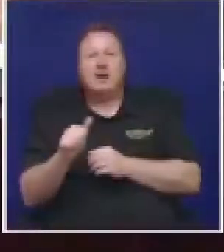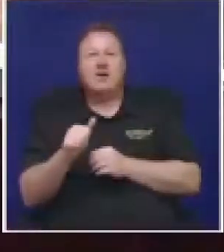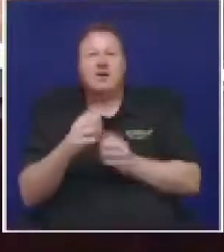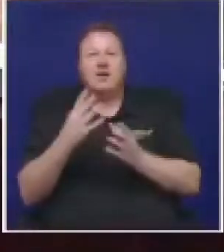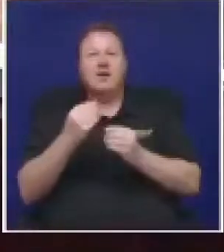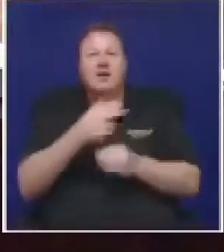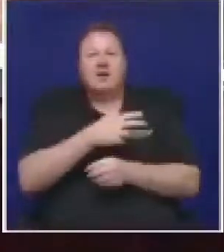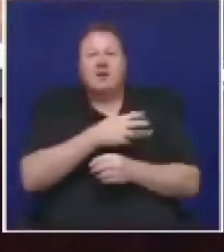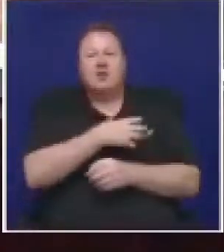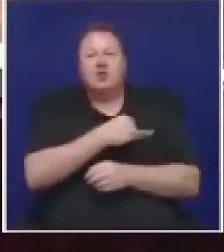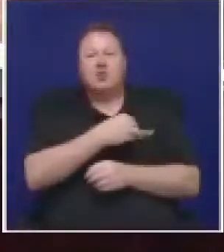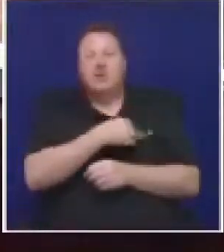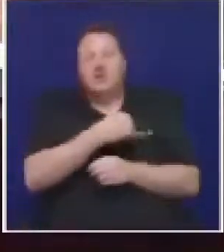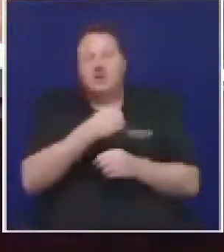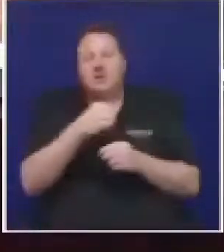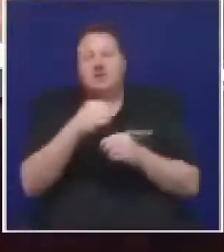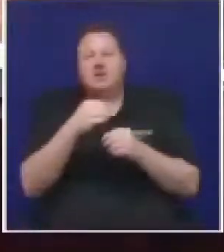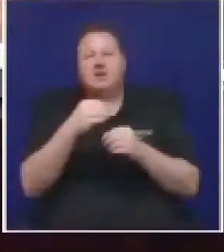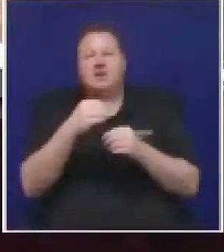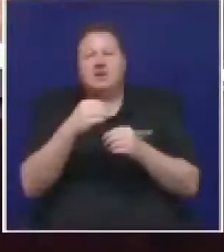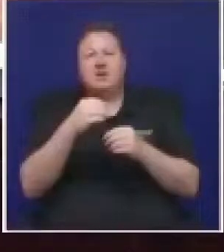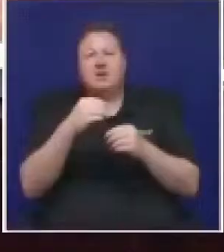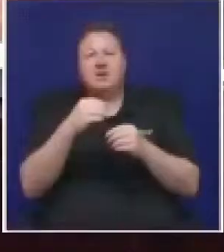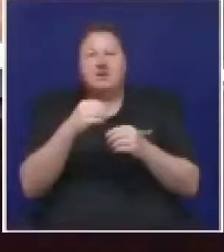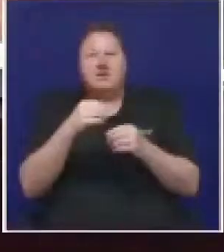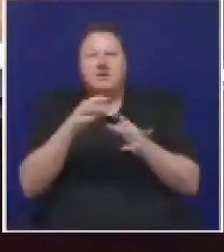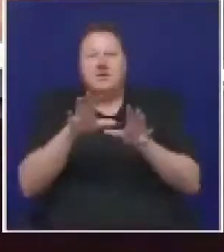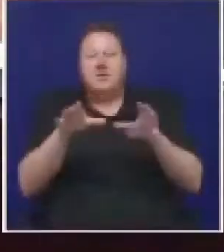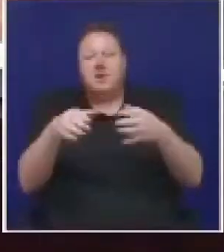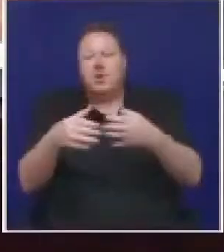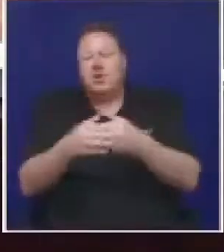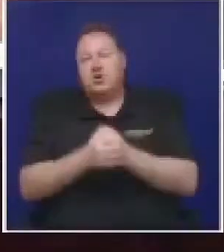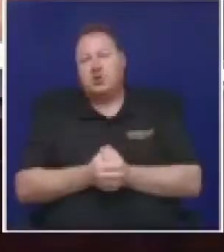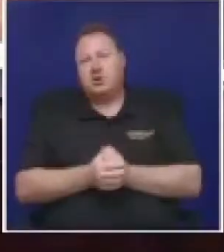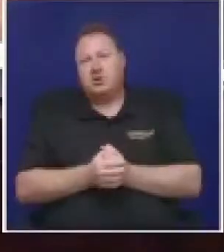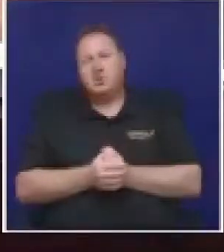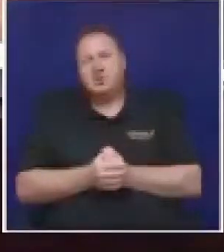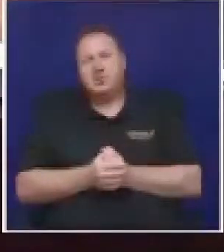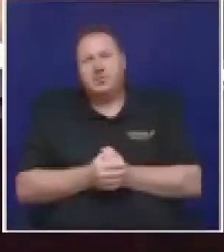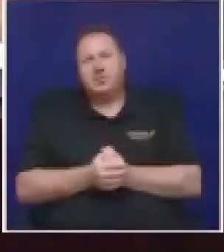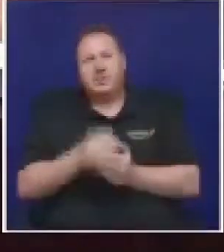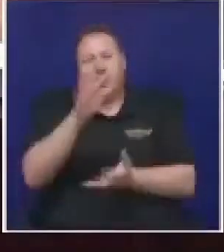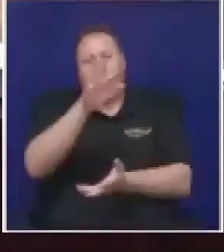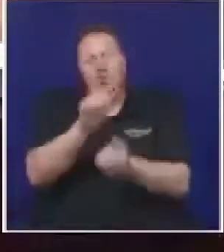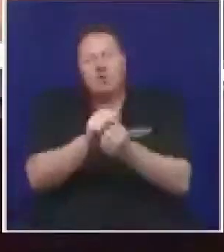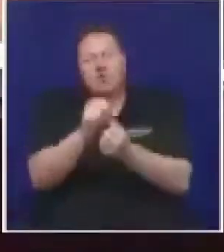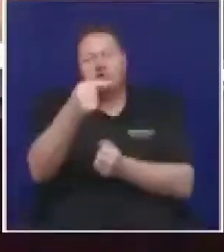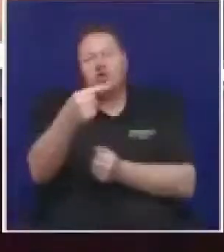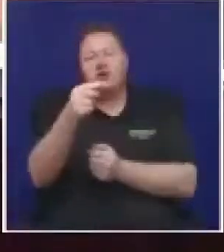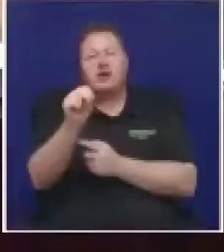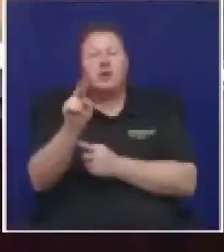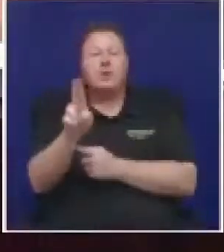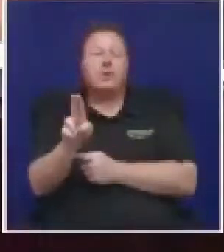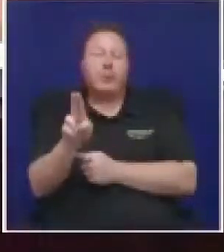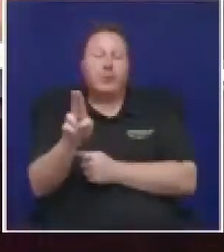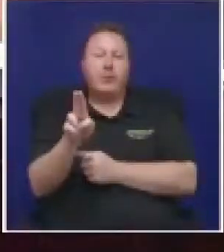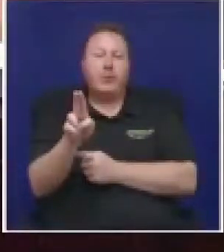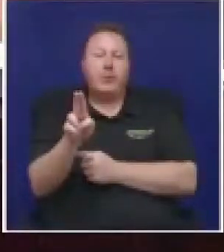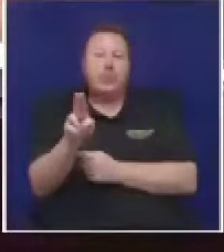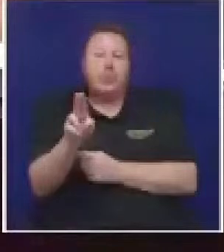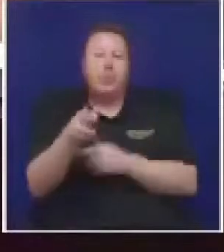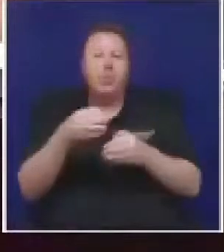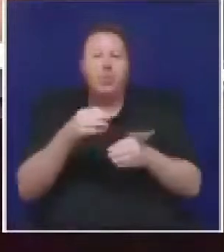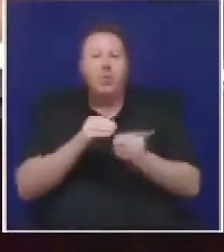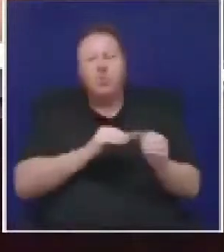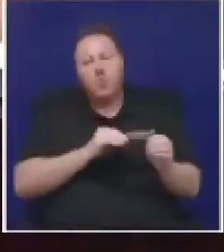Swiss Federation. In conclusion, Honorable Speaker, the GNU is moving towards the right